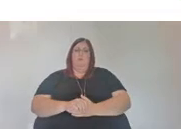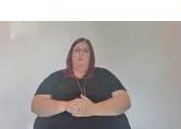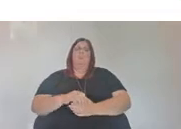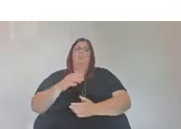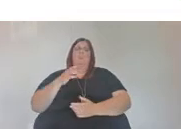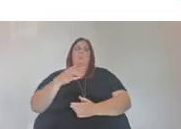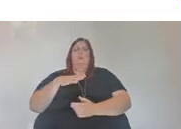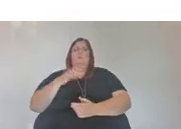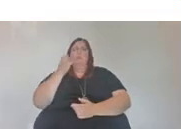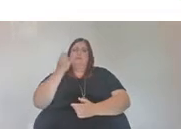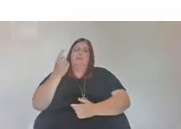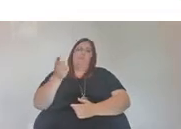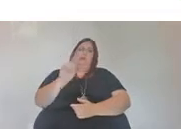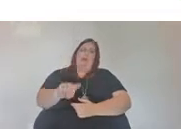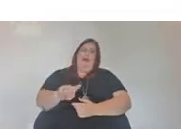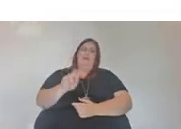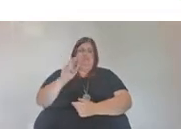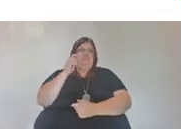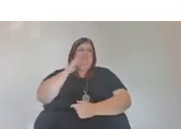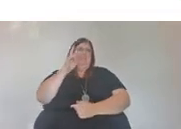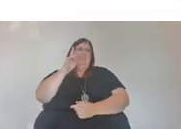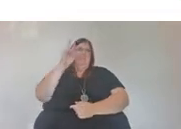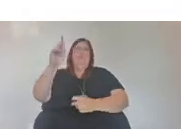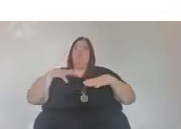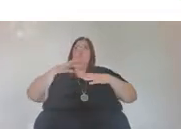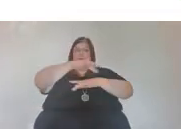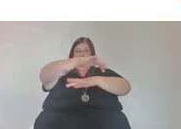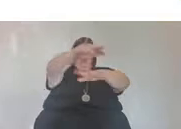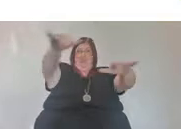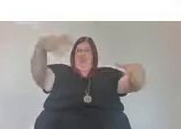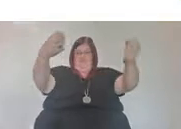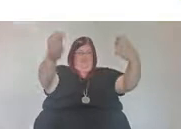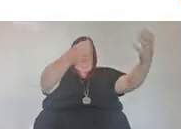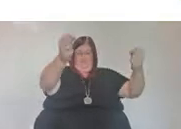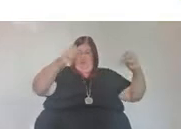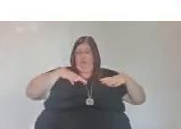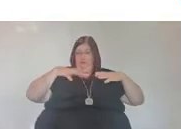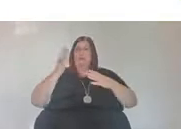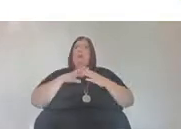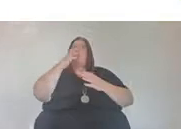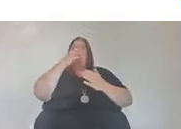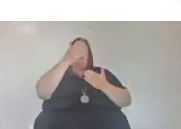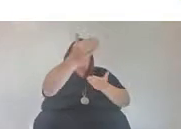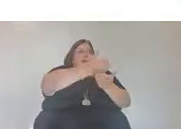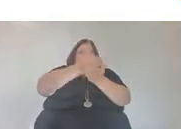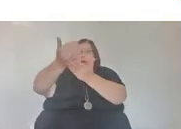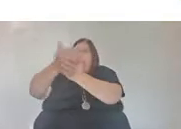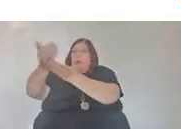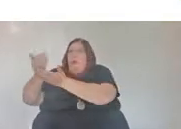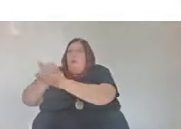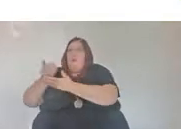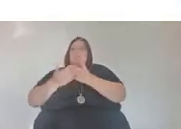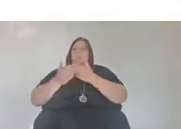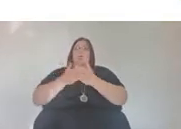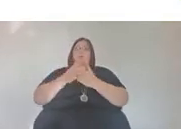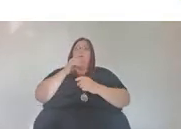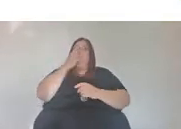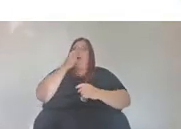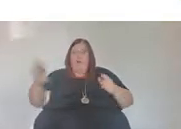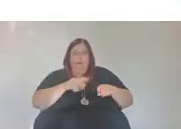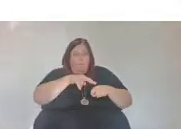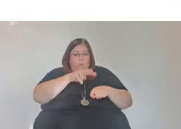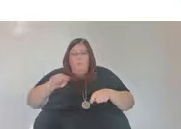and identifying what community assets are already out there, and building on that, empowering citizens to identify opportunities